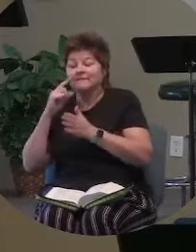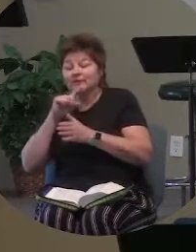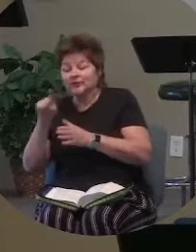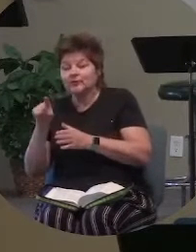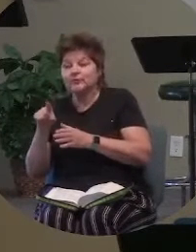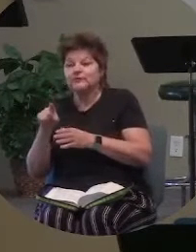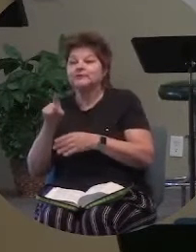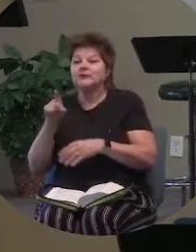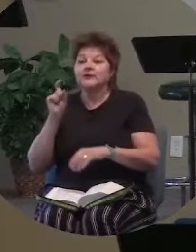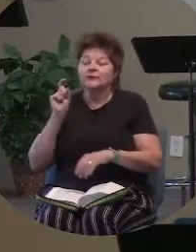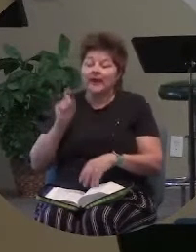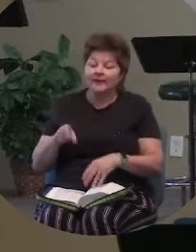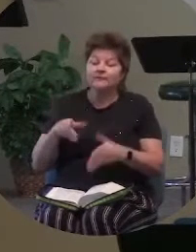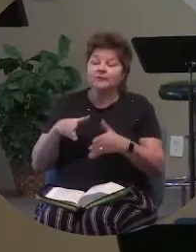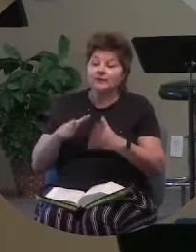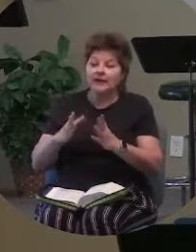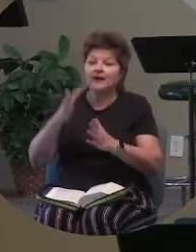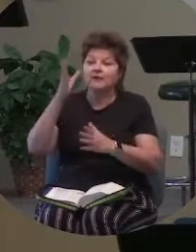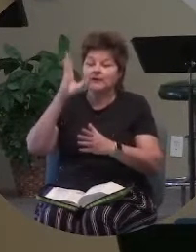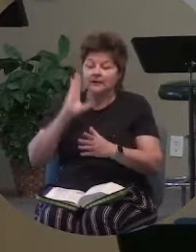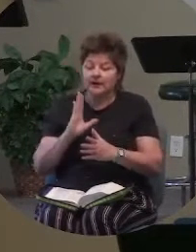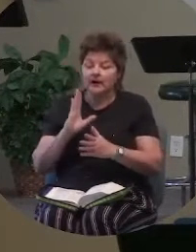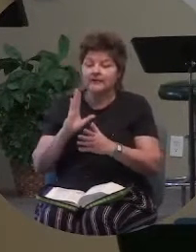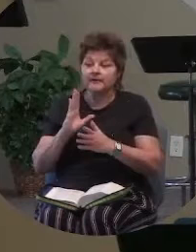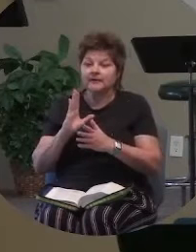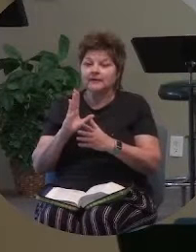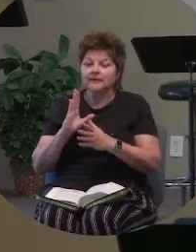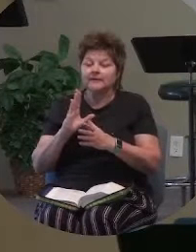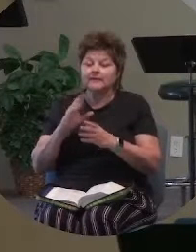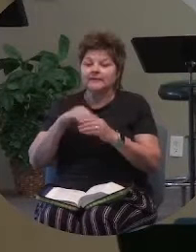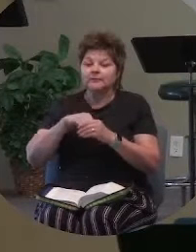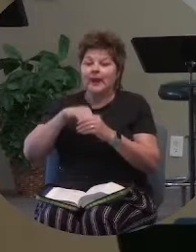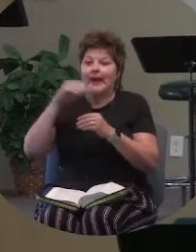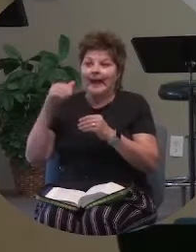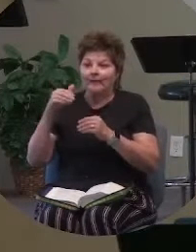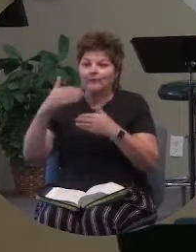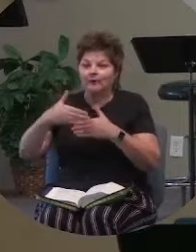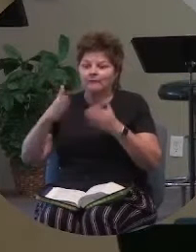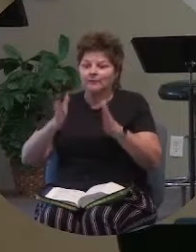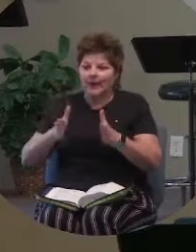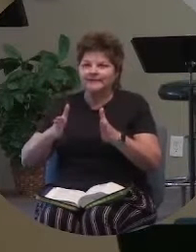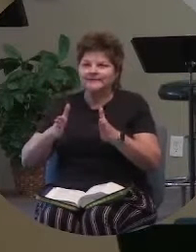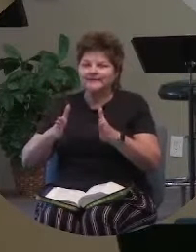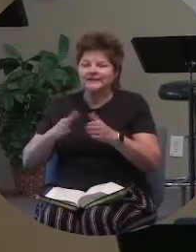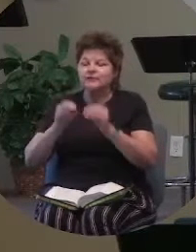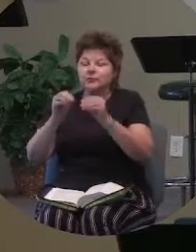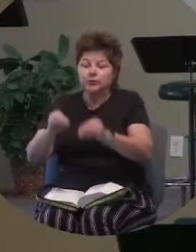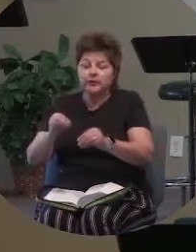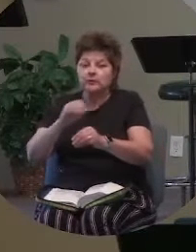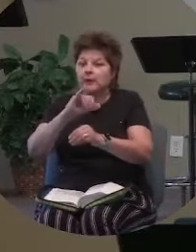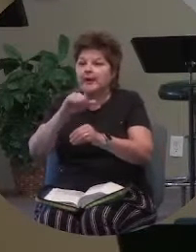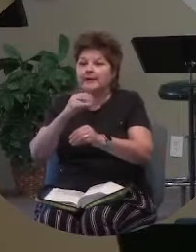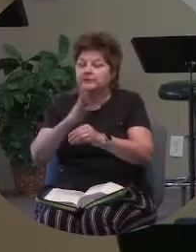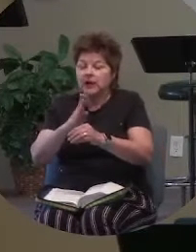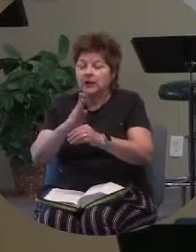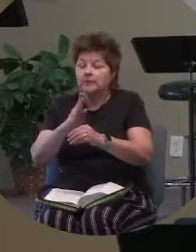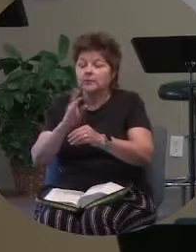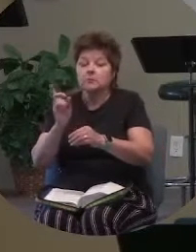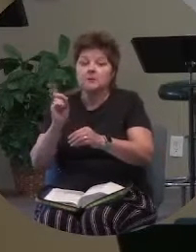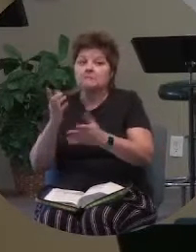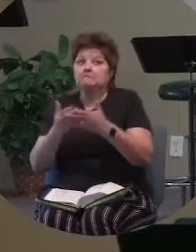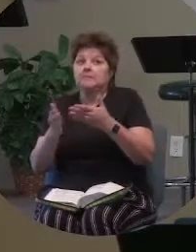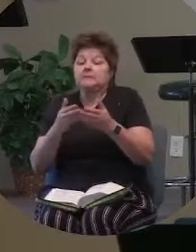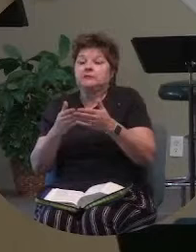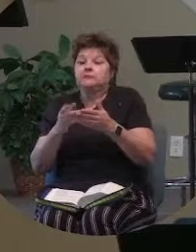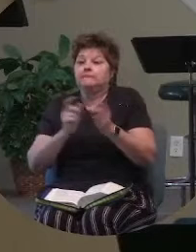you've got to allow God to bring you out of the box, to put you at a job where maybe there's non-believers or